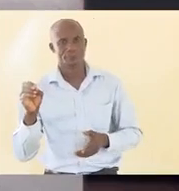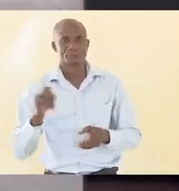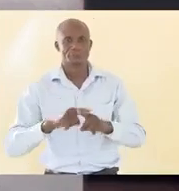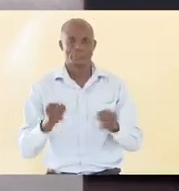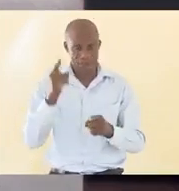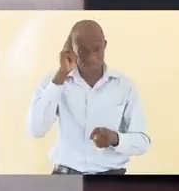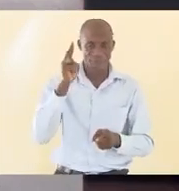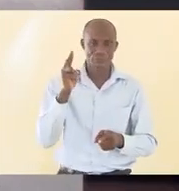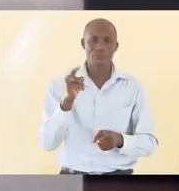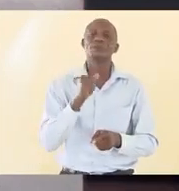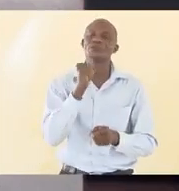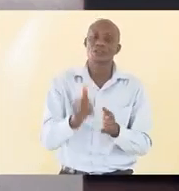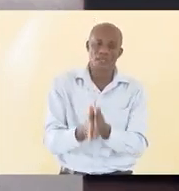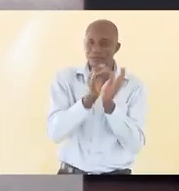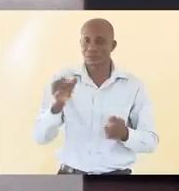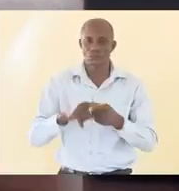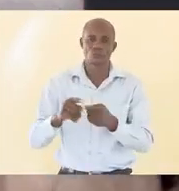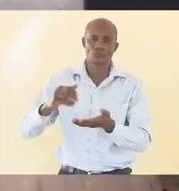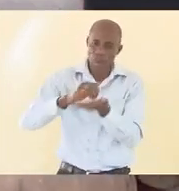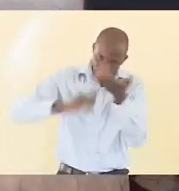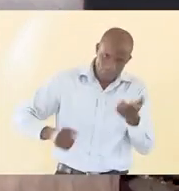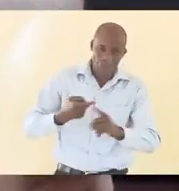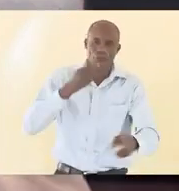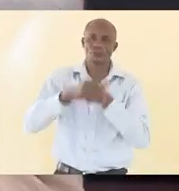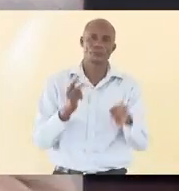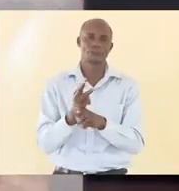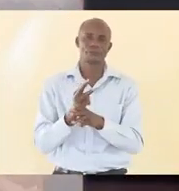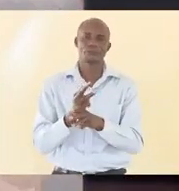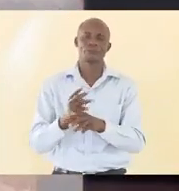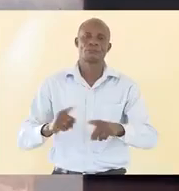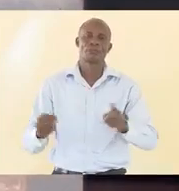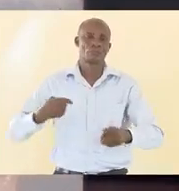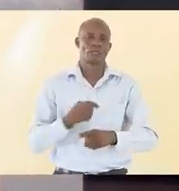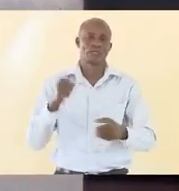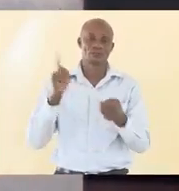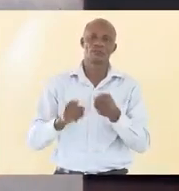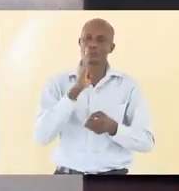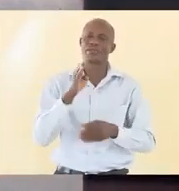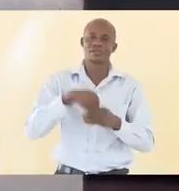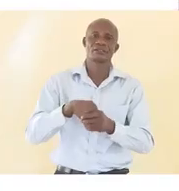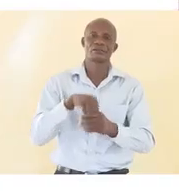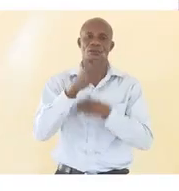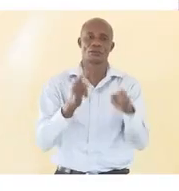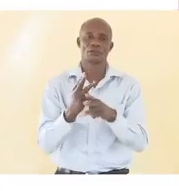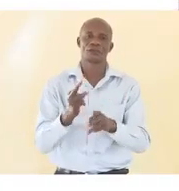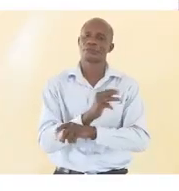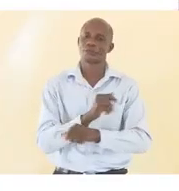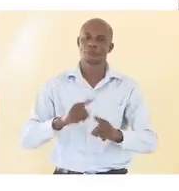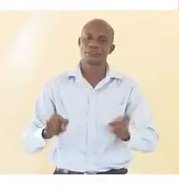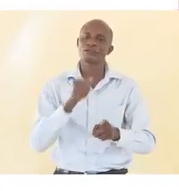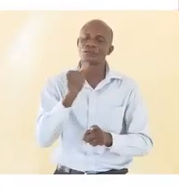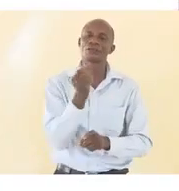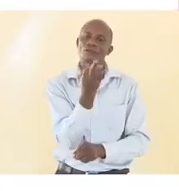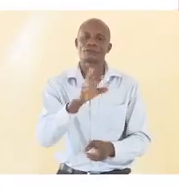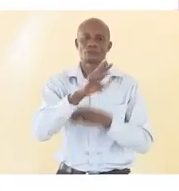So, but he says, I am not asking you to take them out of the world, meaning we are to be in the world, but not of